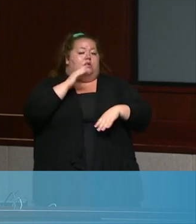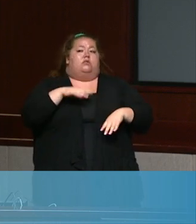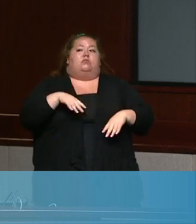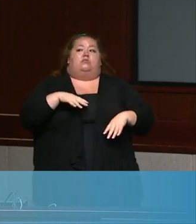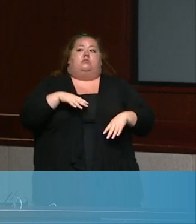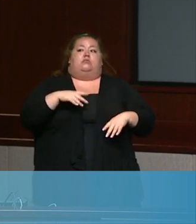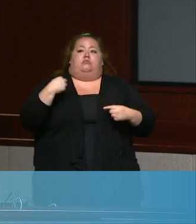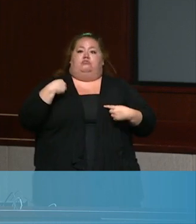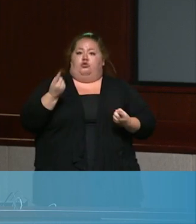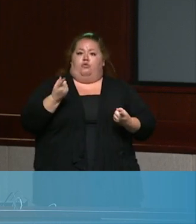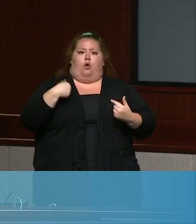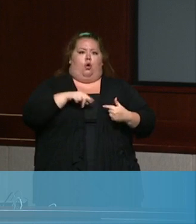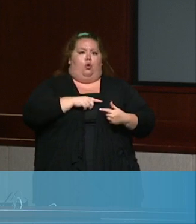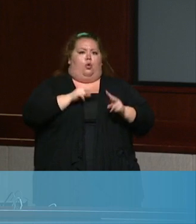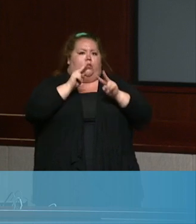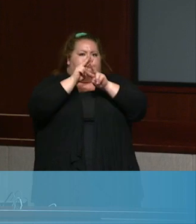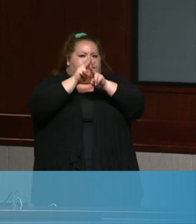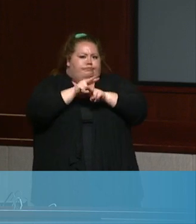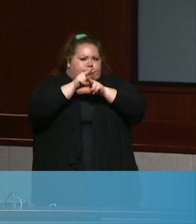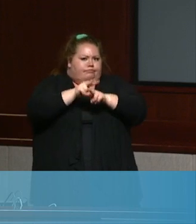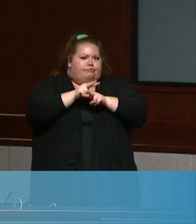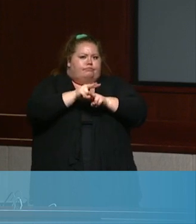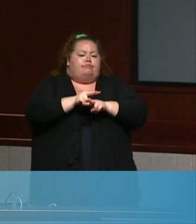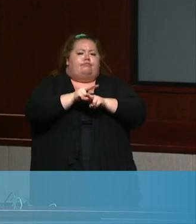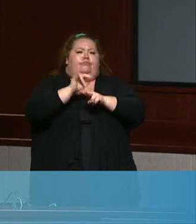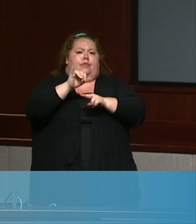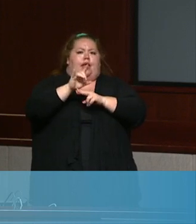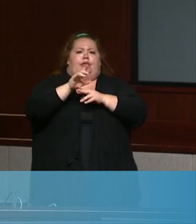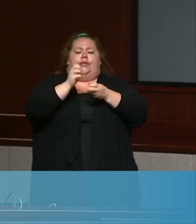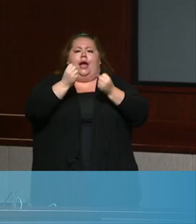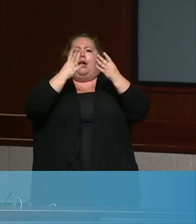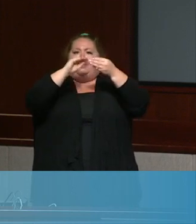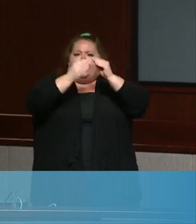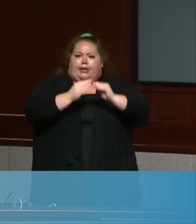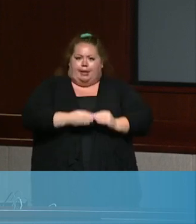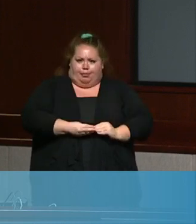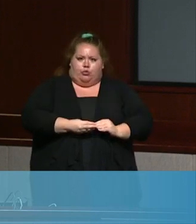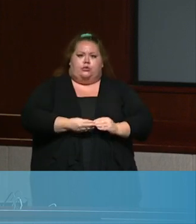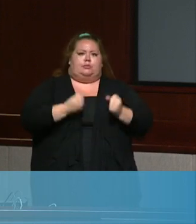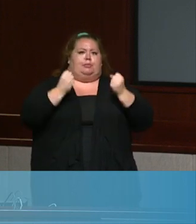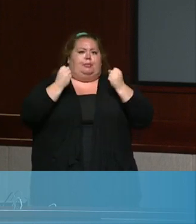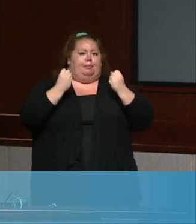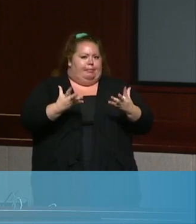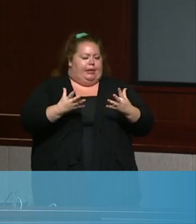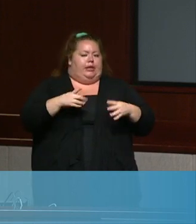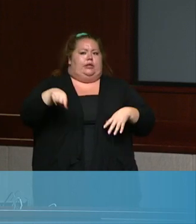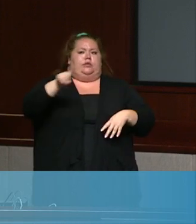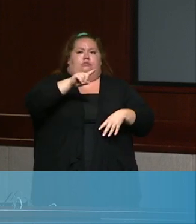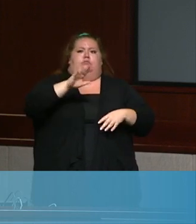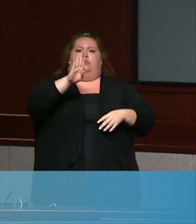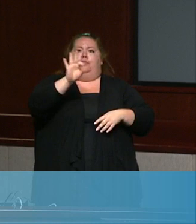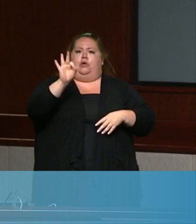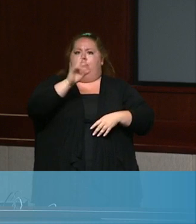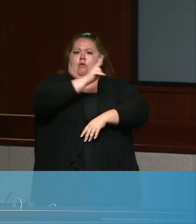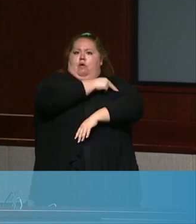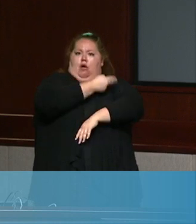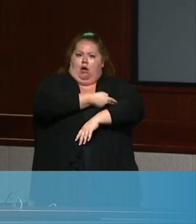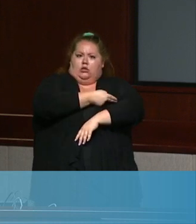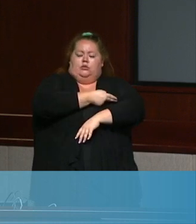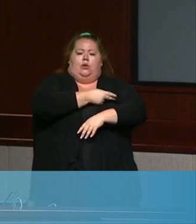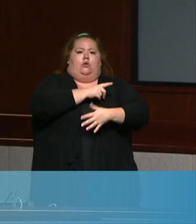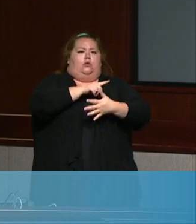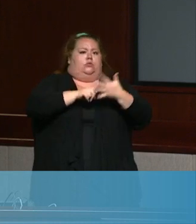very closely. Many of our metropolitan Bakersfield hospitals, acute care